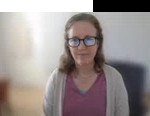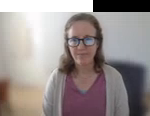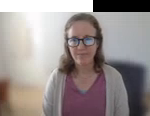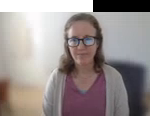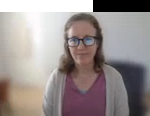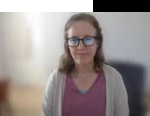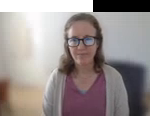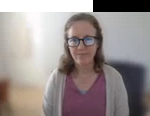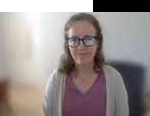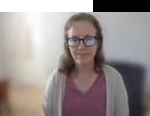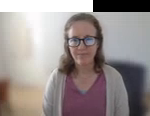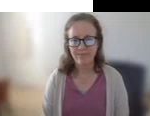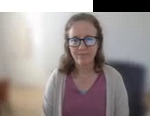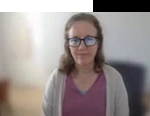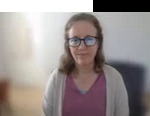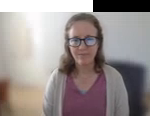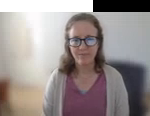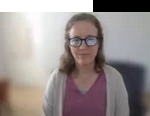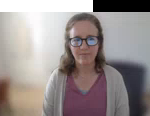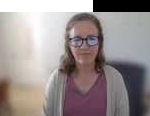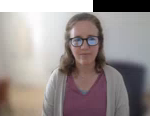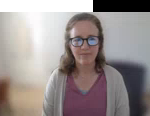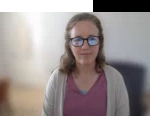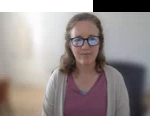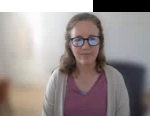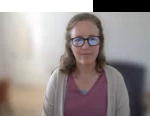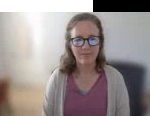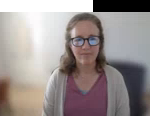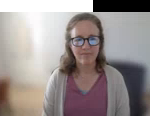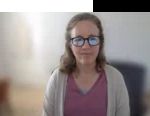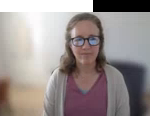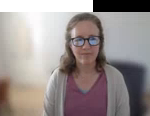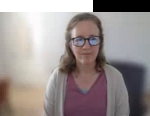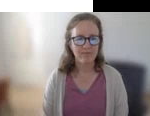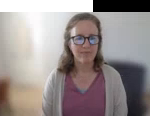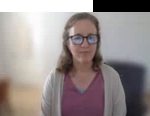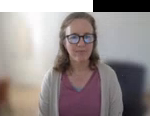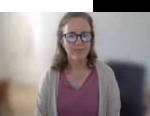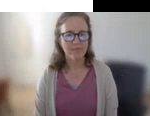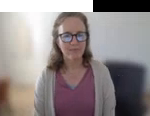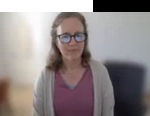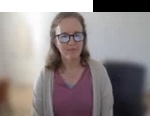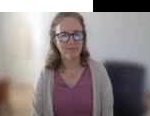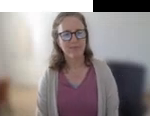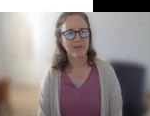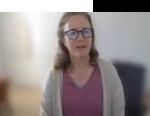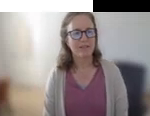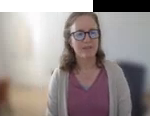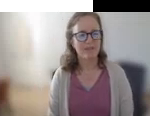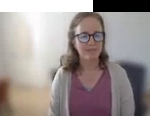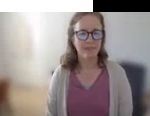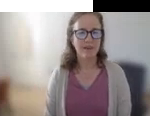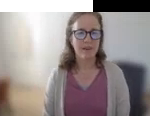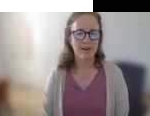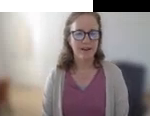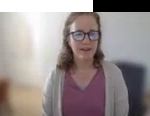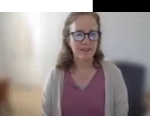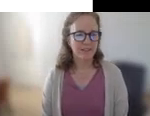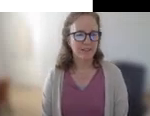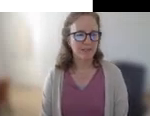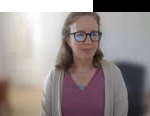information as fully, equally, and independently as a person